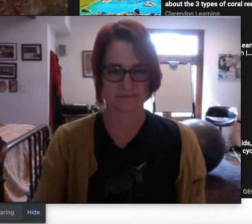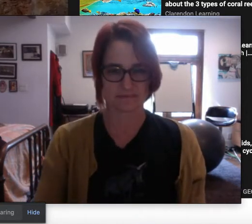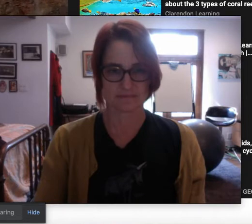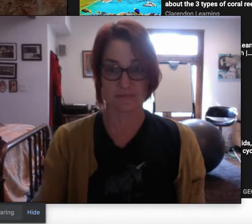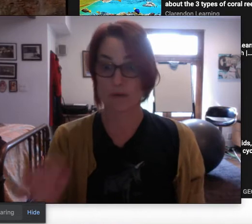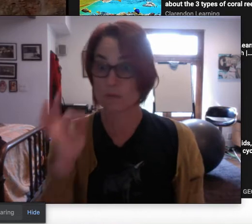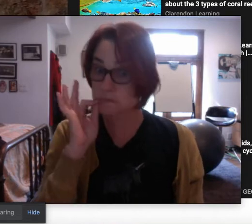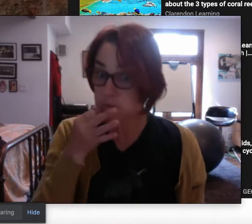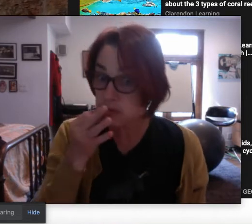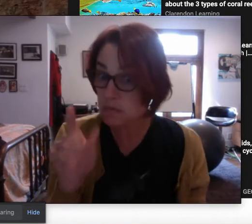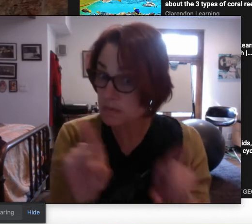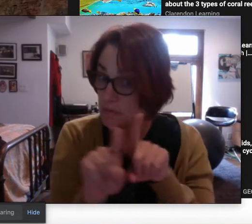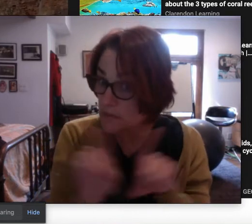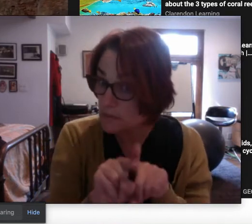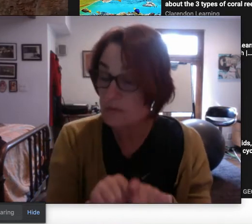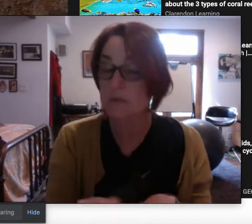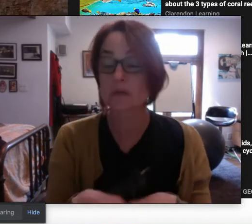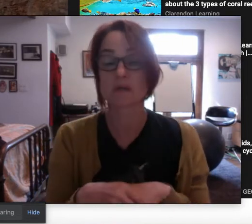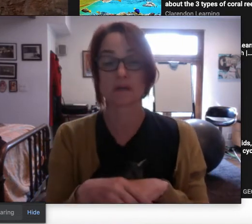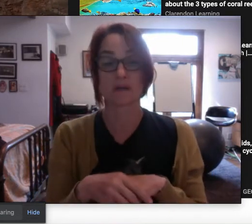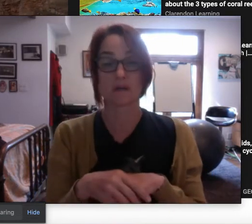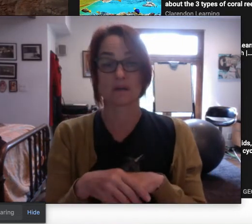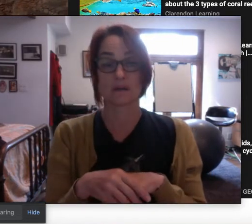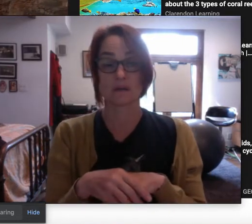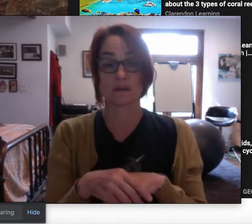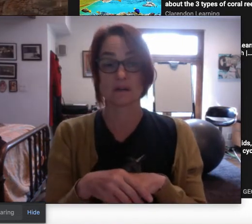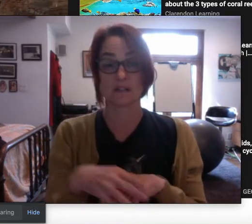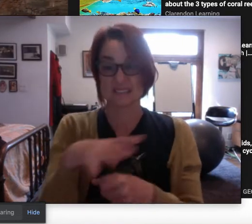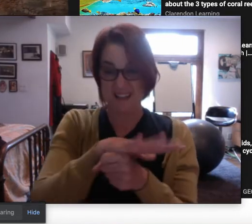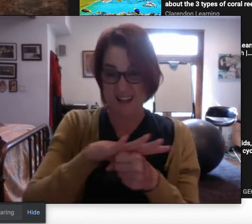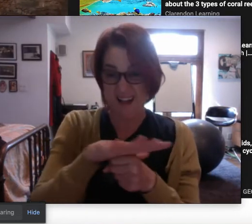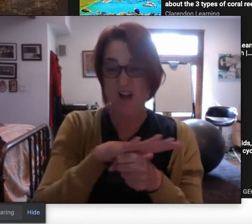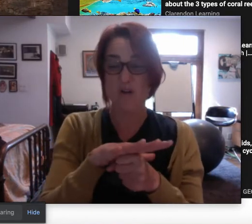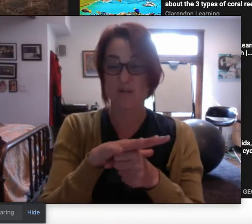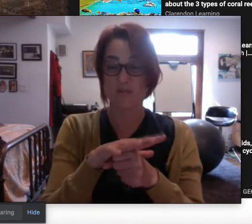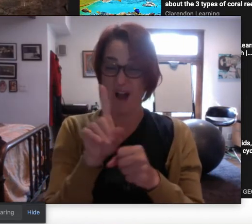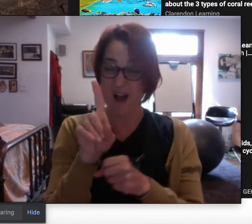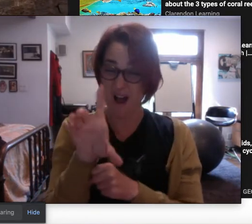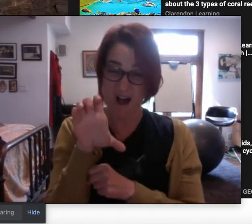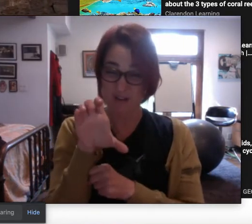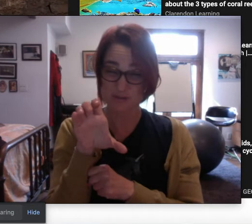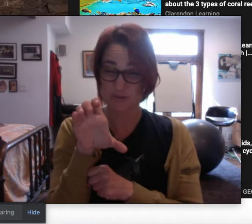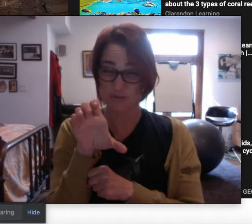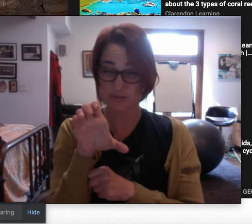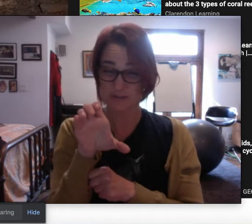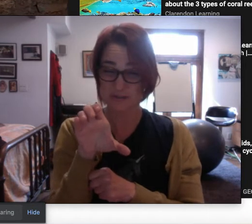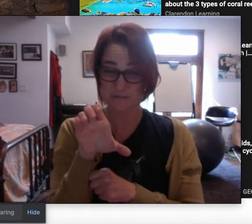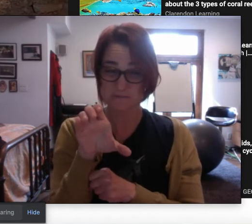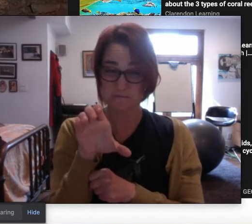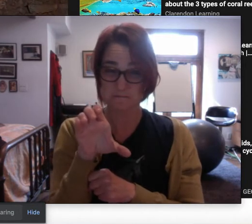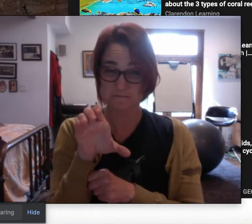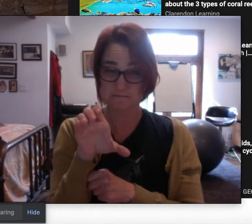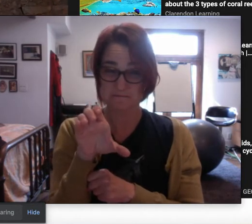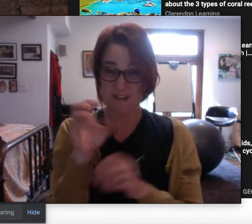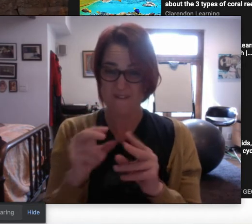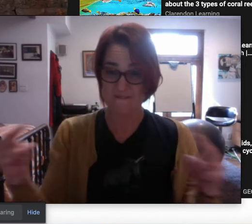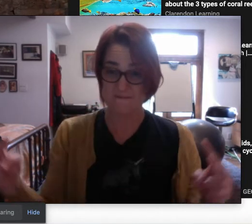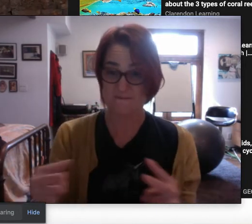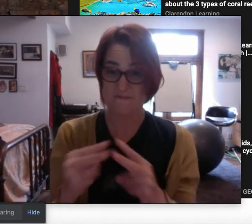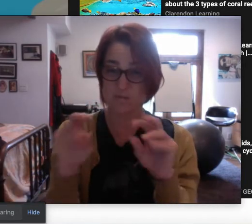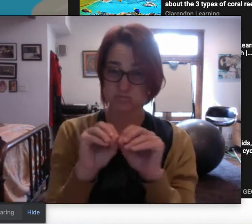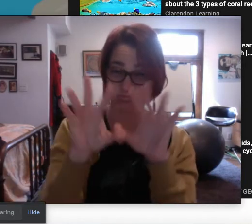Something cool about the Pacific Ocean is that there is an area of hundreds of active volcanoes under its surface called the Ring of